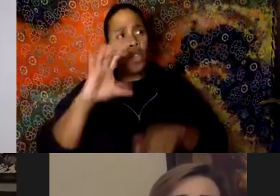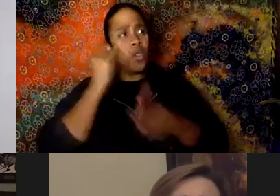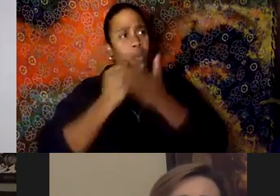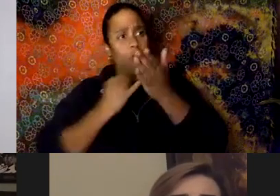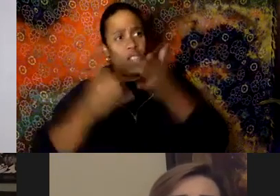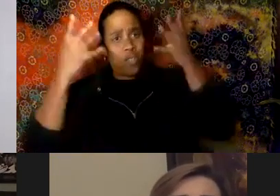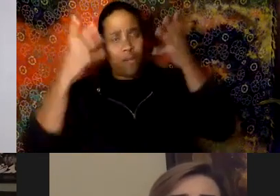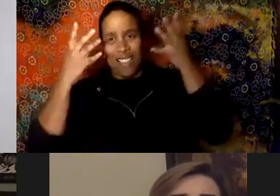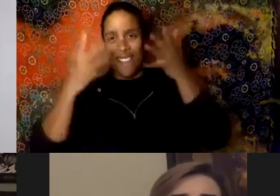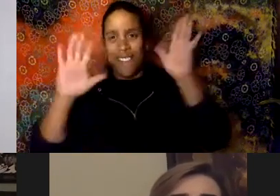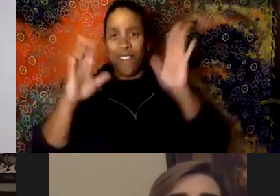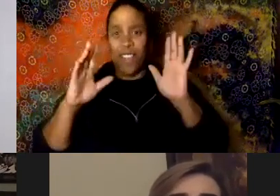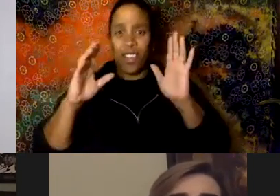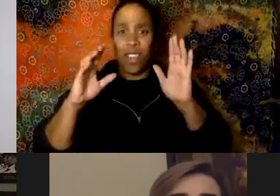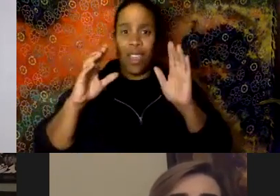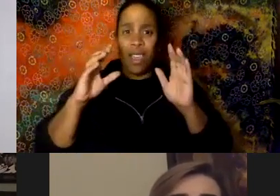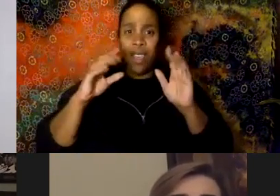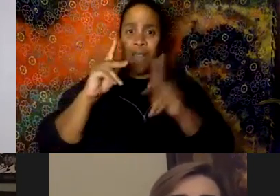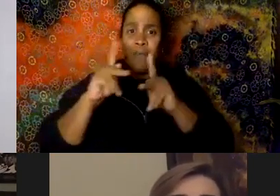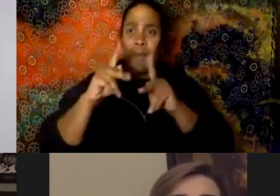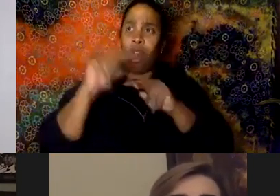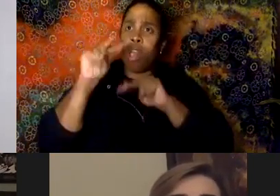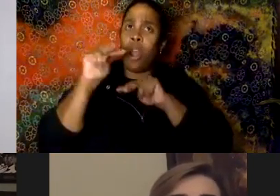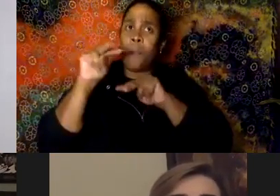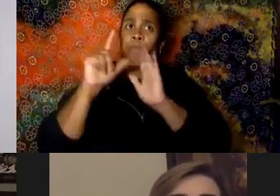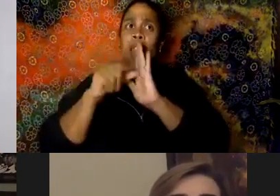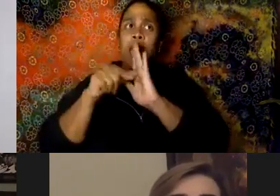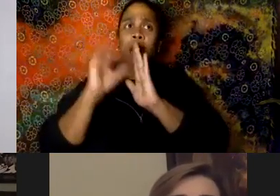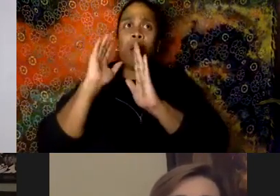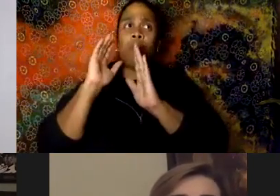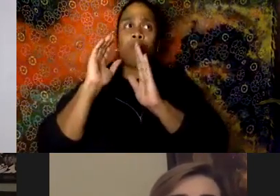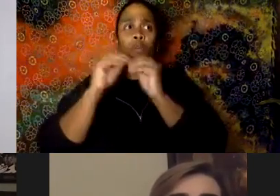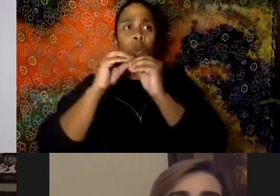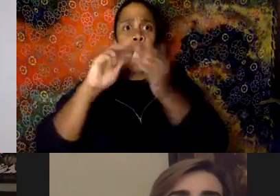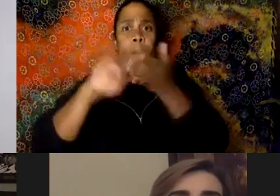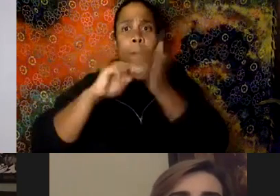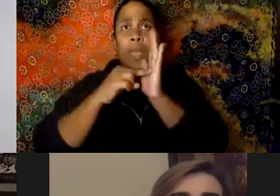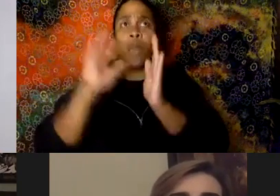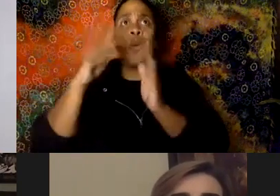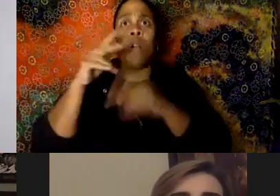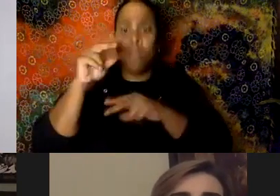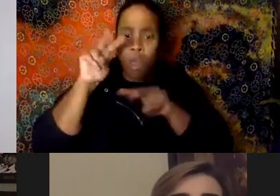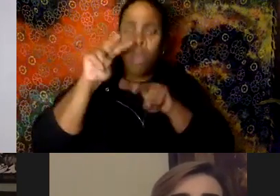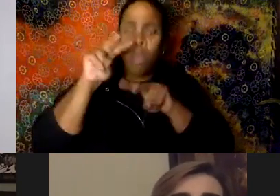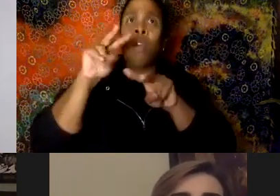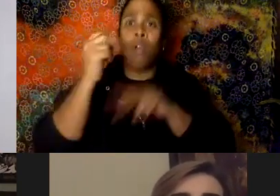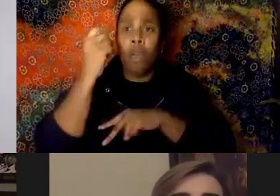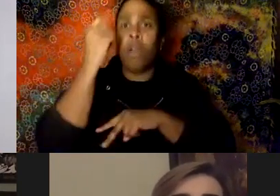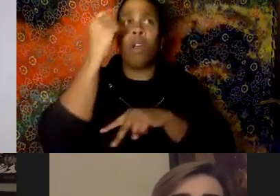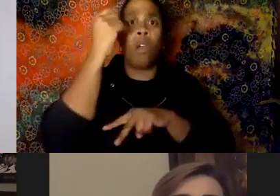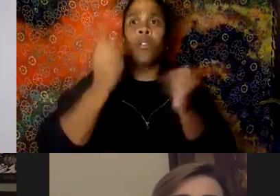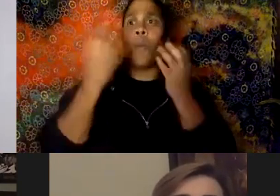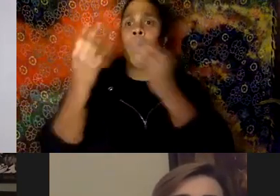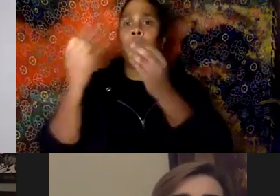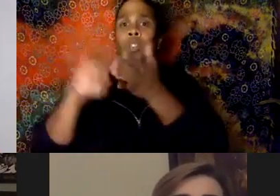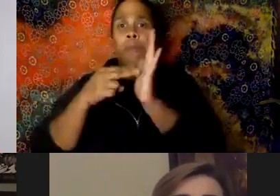beautiful and there's meaning in it, and people looking at it later, there's all sorts of meaning they'll draw through it. There's so much energy and meaning that comes through what you do, and the way that you're